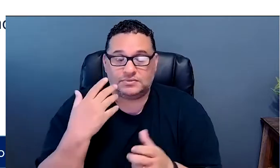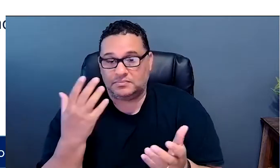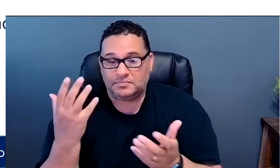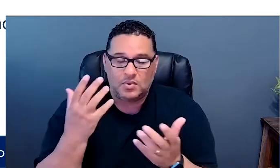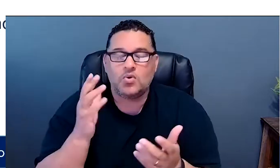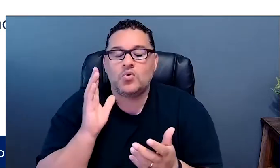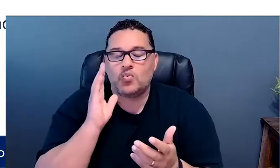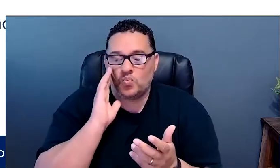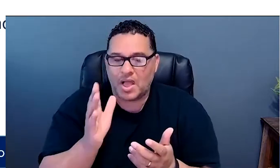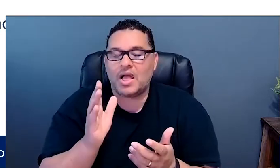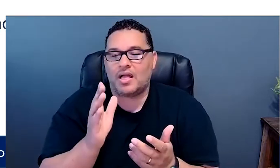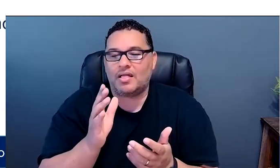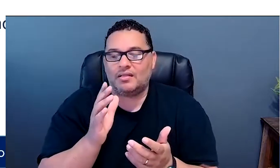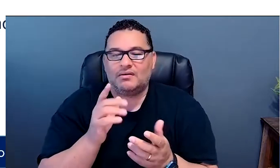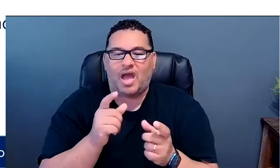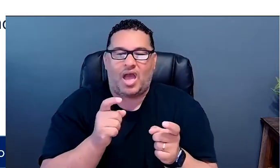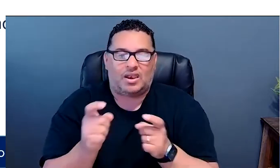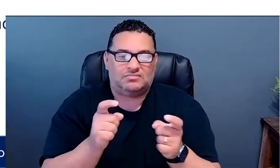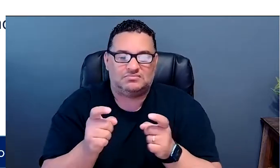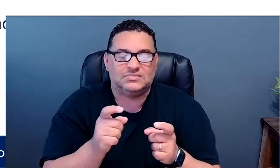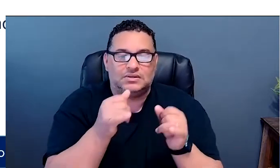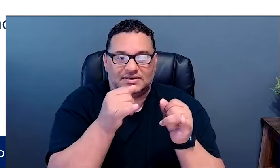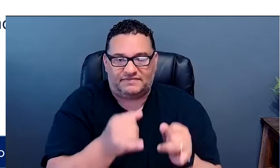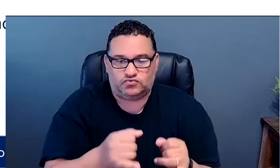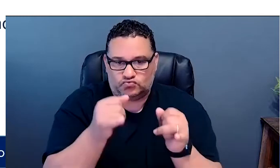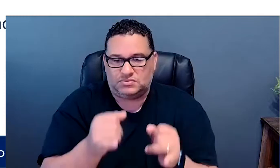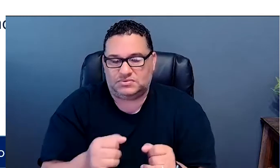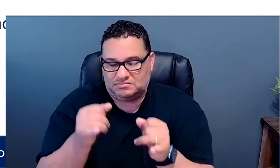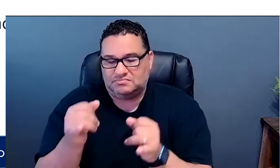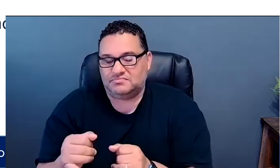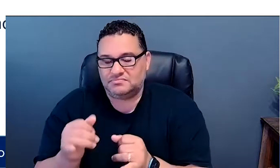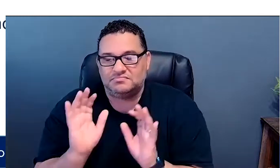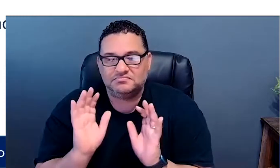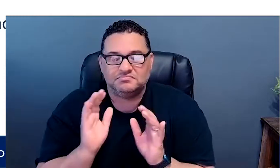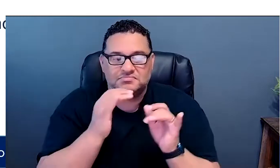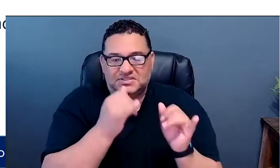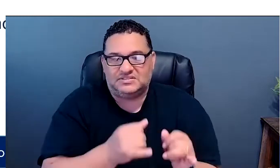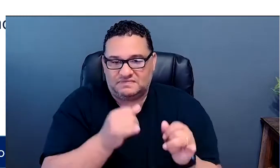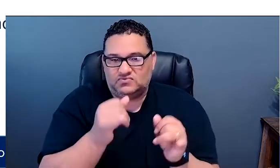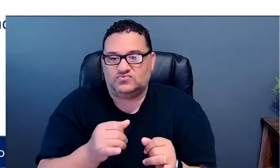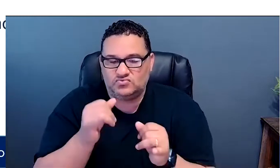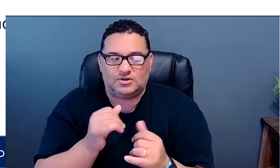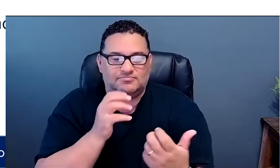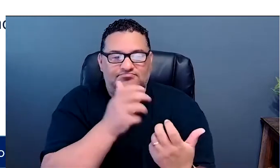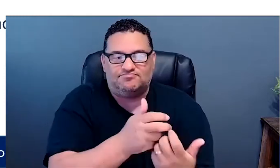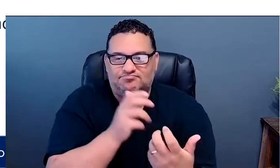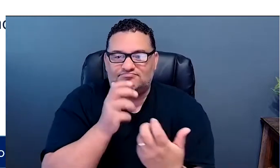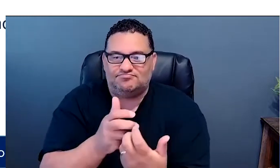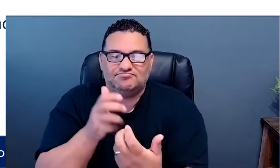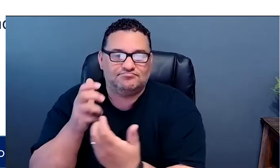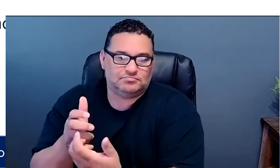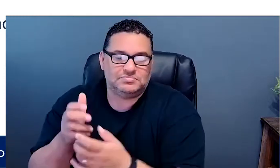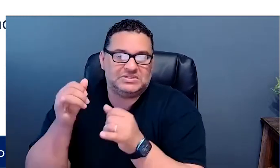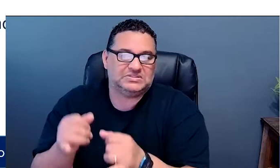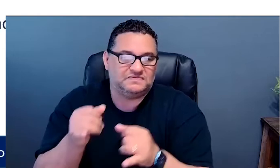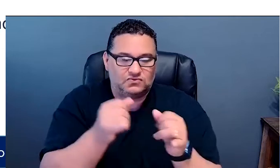that individually by the individual's, according to the individual's need, and